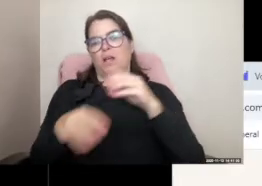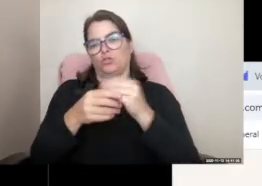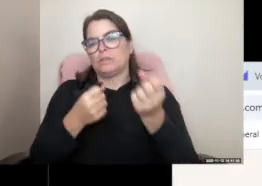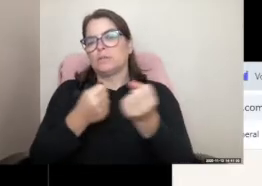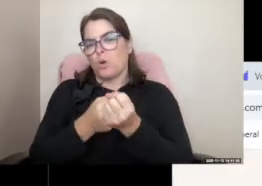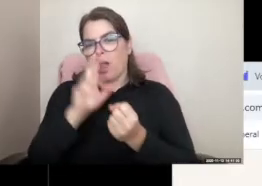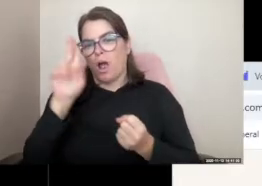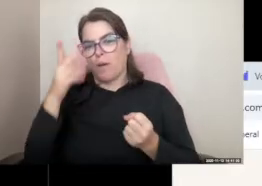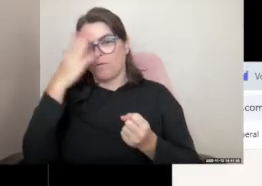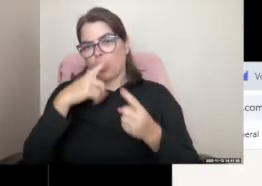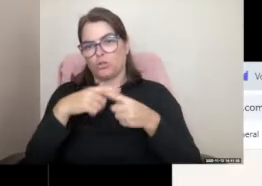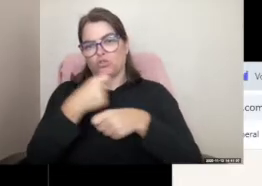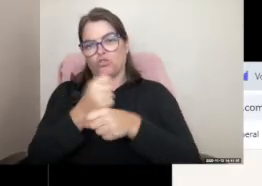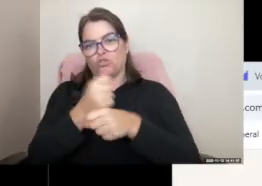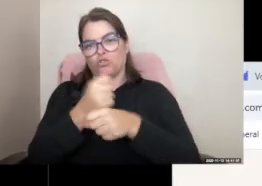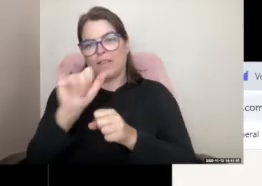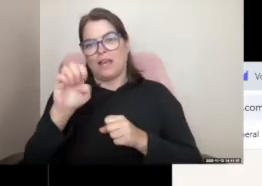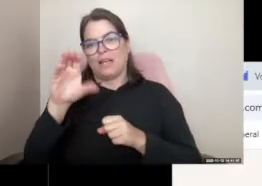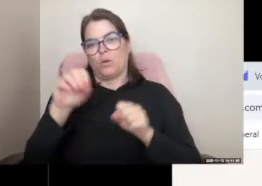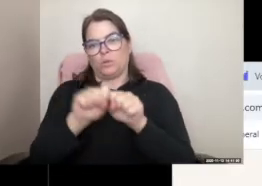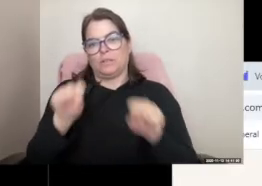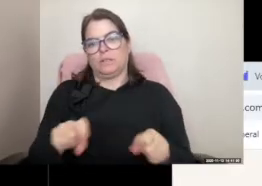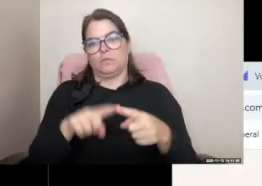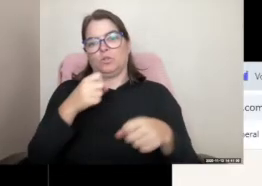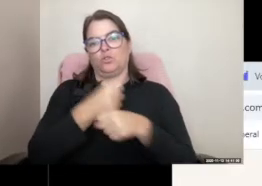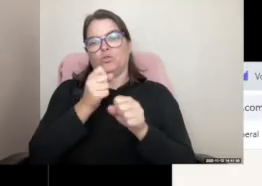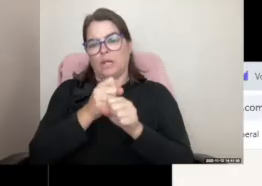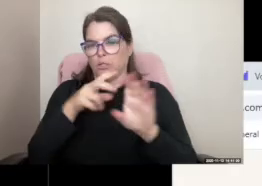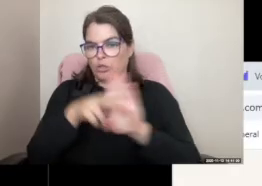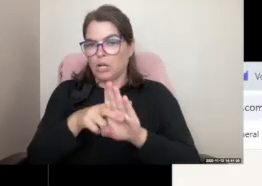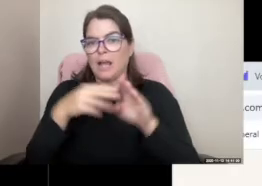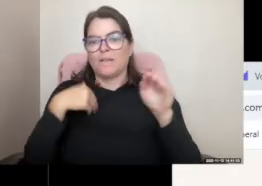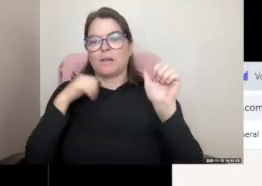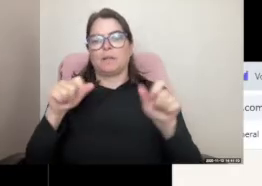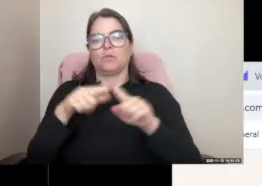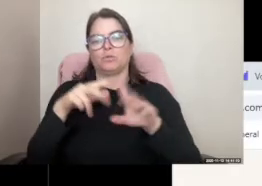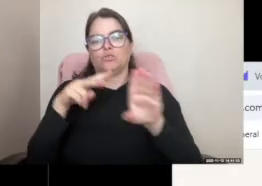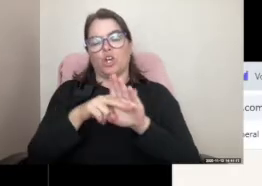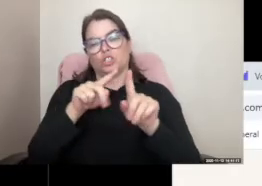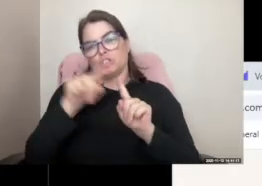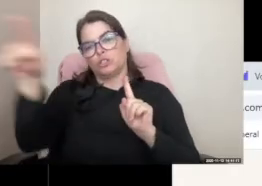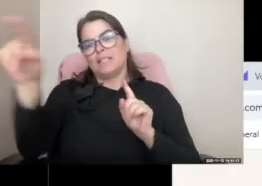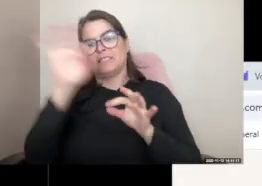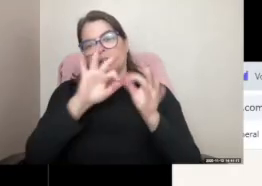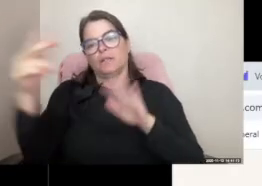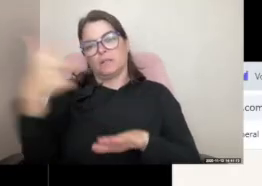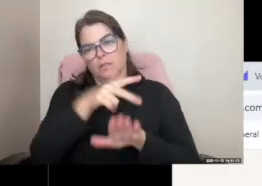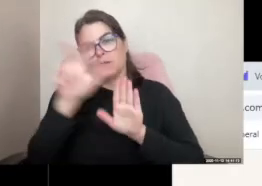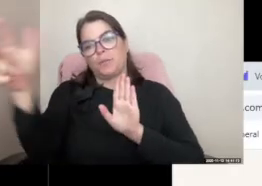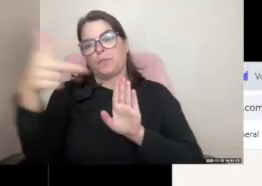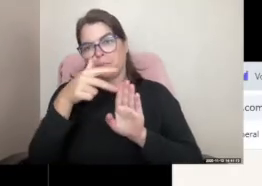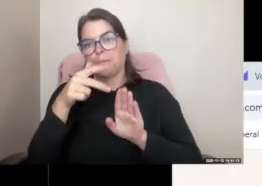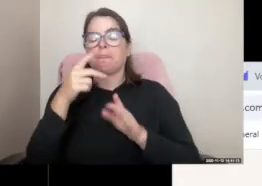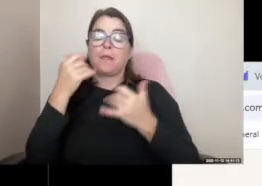luxuries that maybe we have closer to on highway or in town, right? And I think those are things to be thinking about and treat